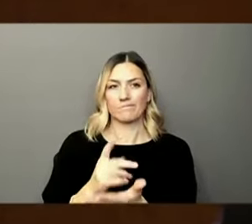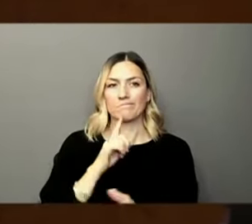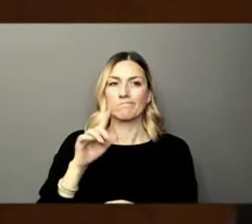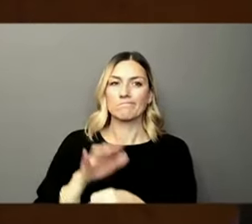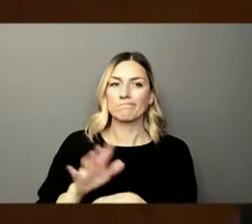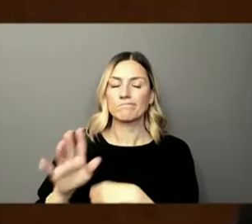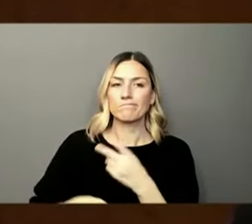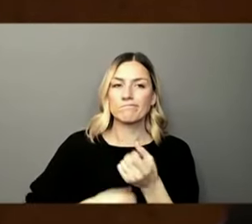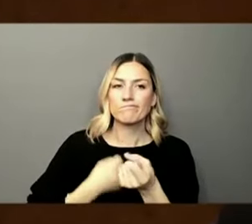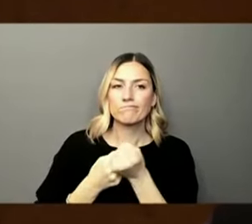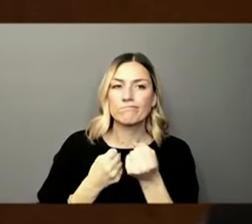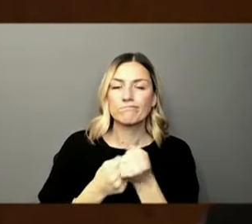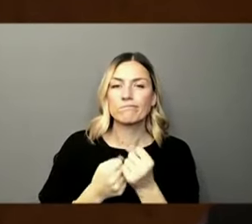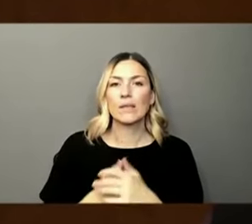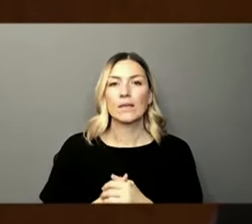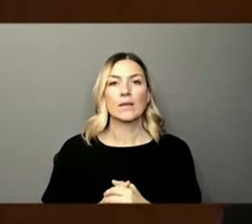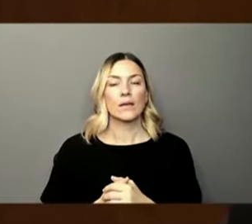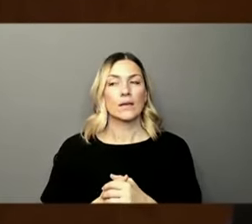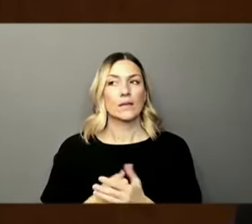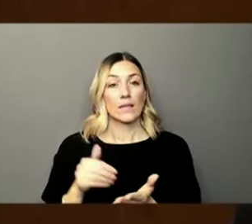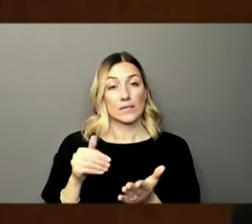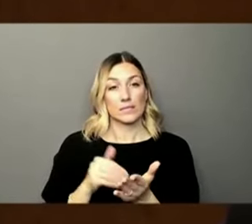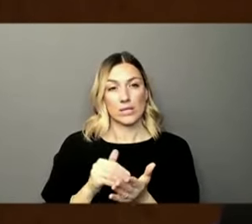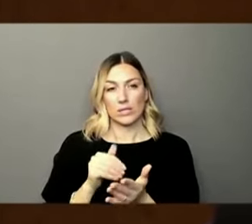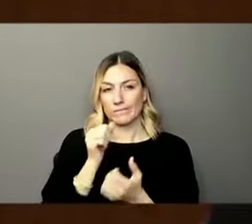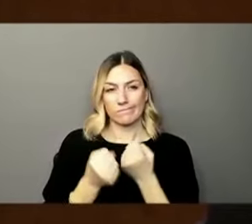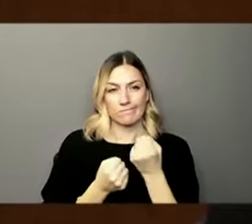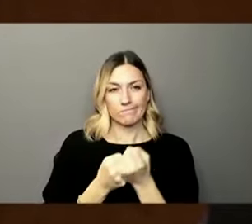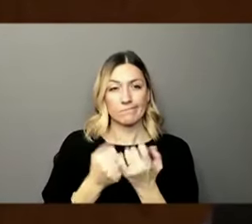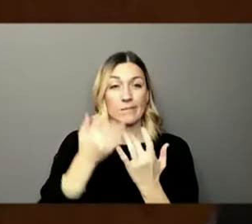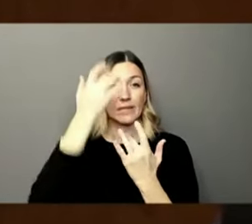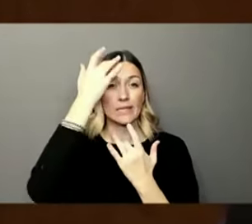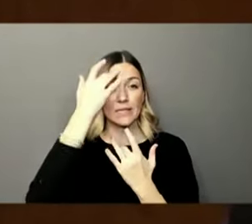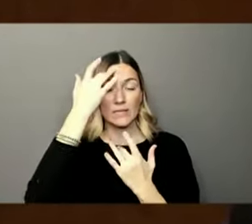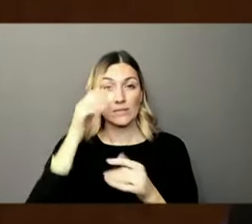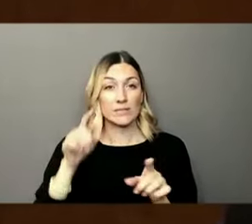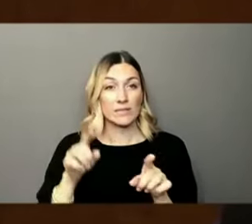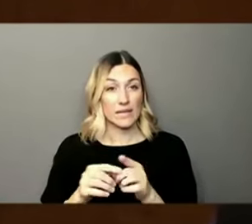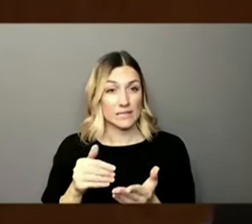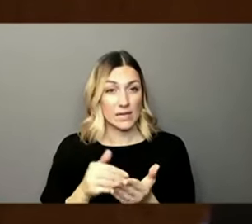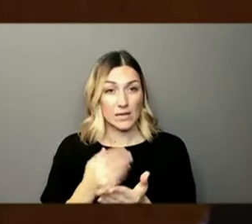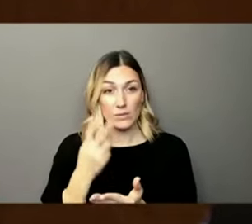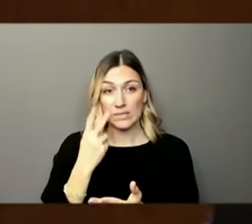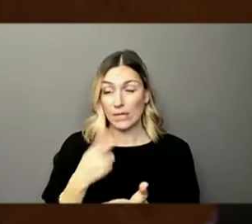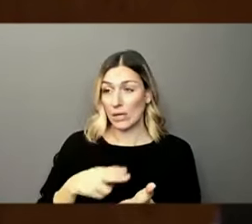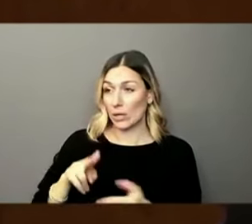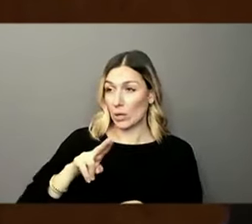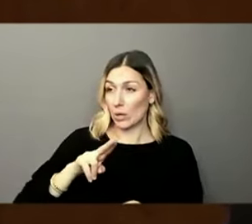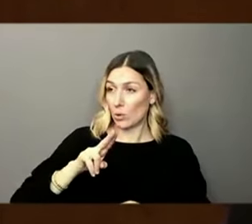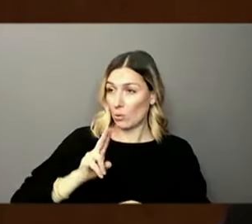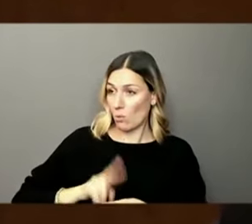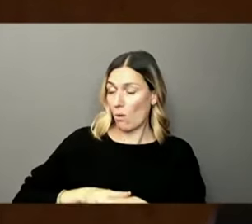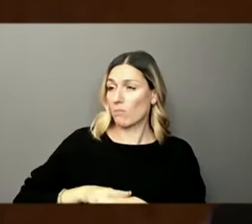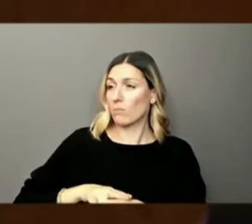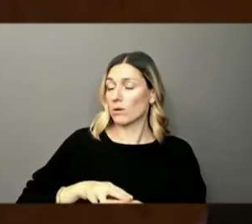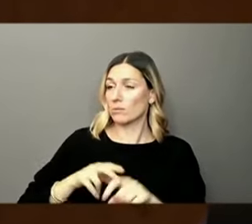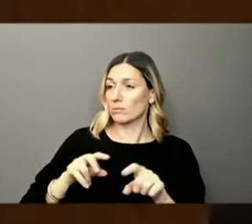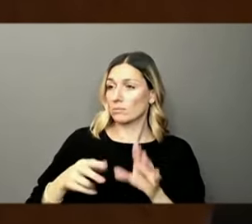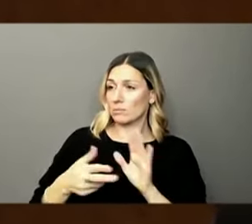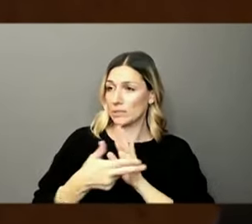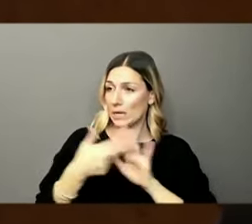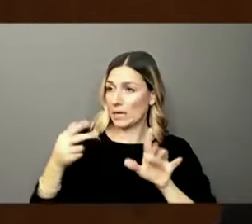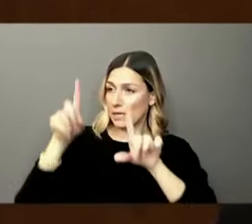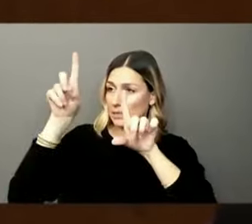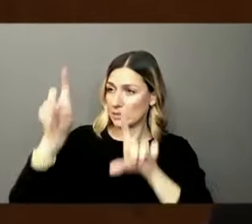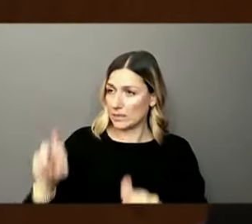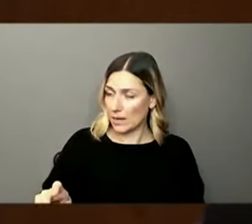or subspecialists. And that's because in our illness script as physicians, when we see a normal physical exam, we see a normal diagnostic workup,